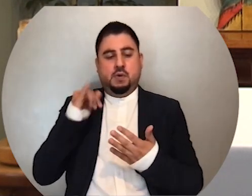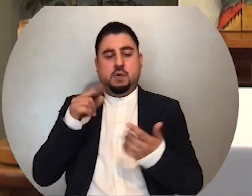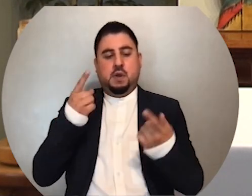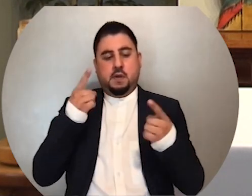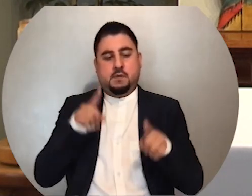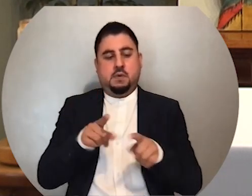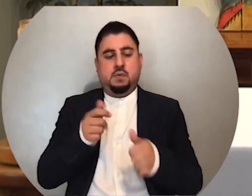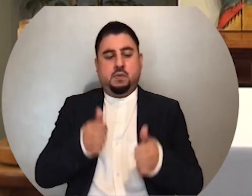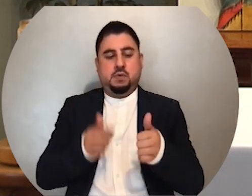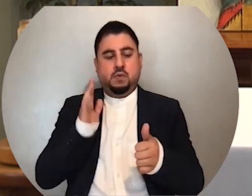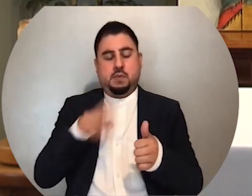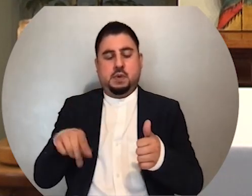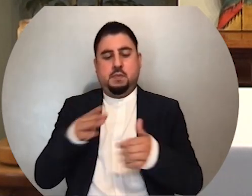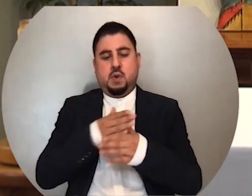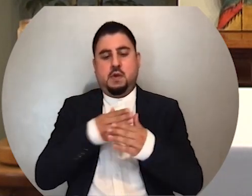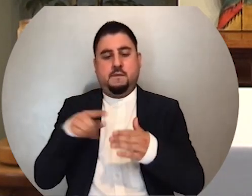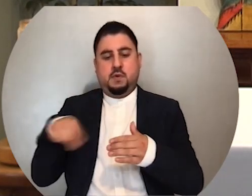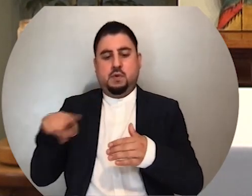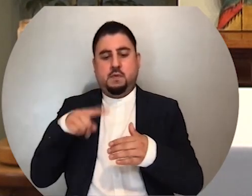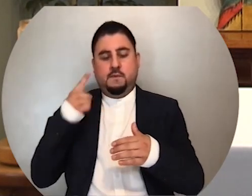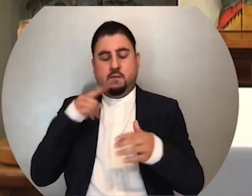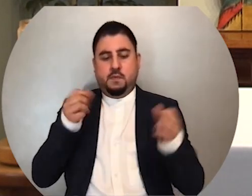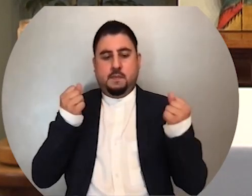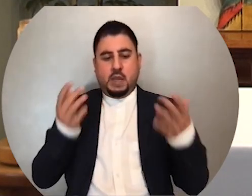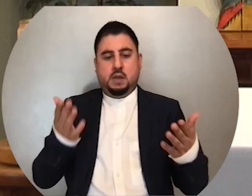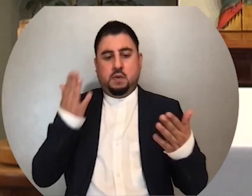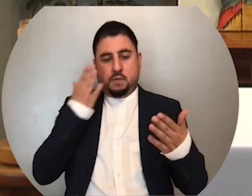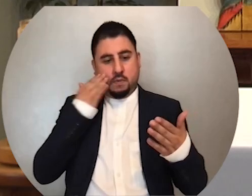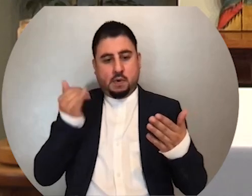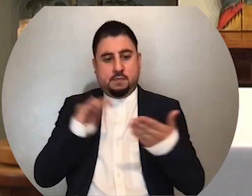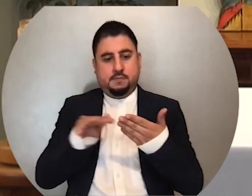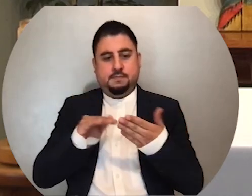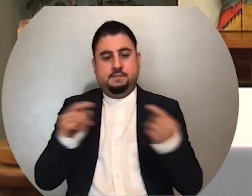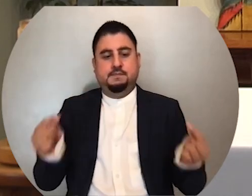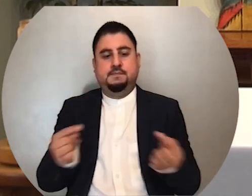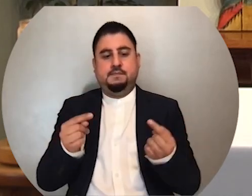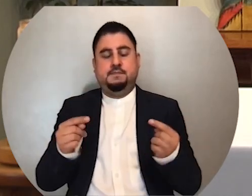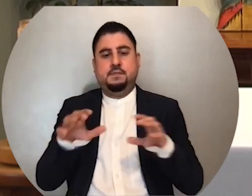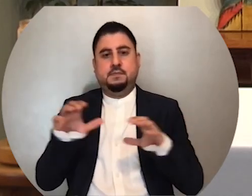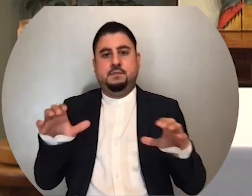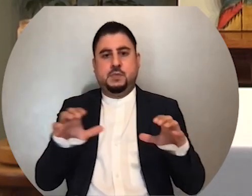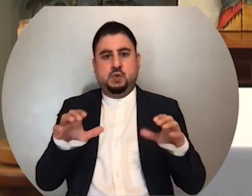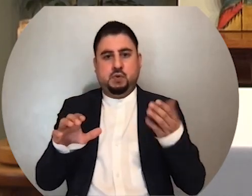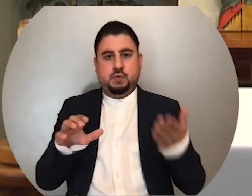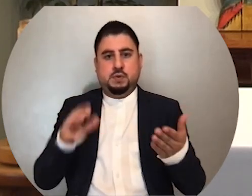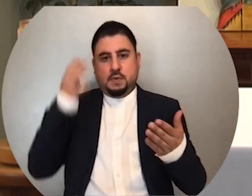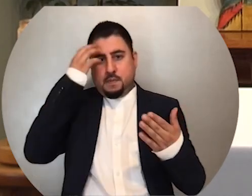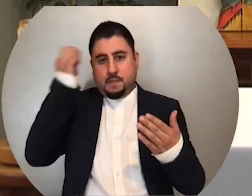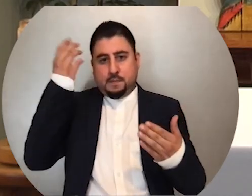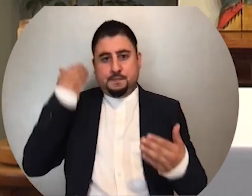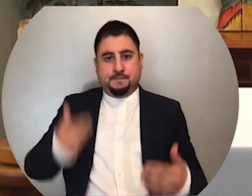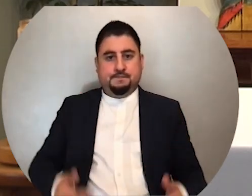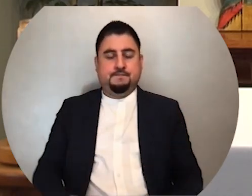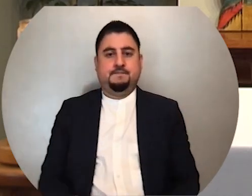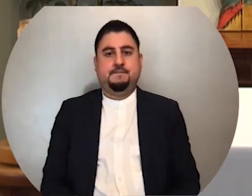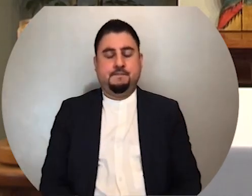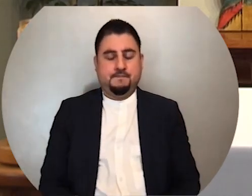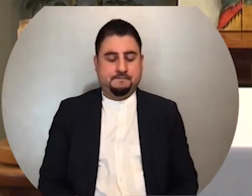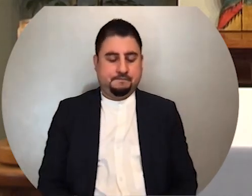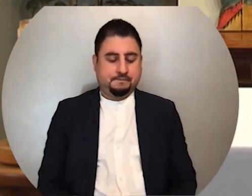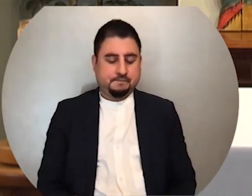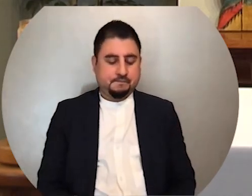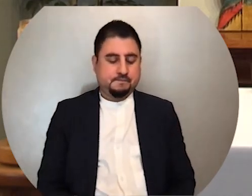the new and eternal covenant, which will be poured out for you and for many for the forgiveness of sins. Do this in memory of